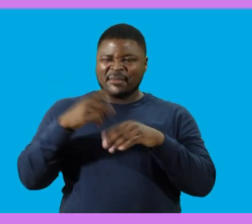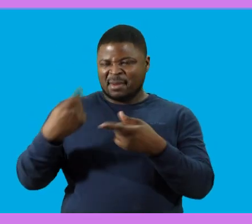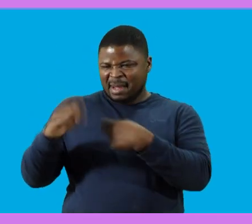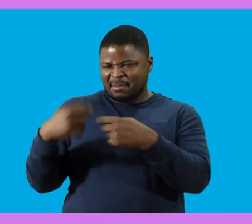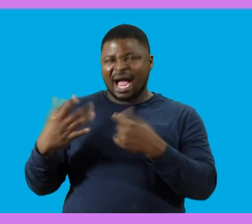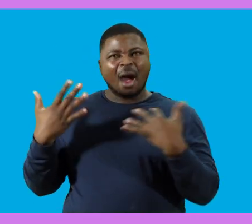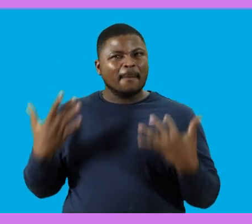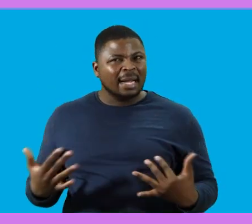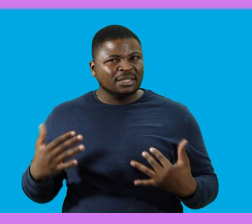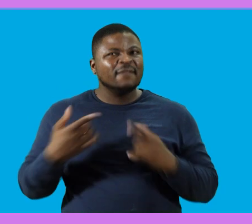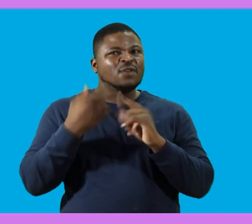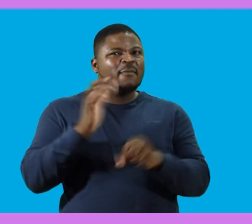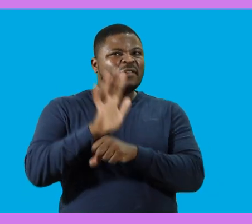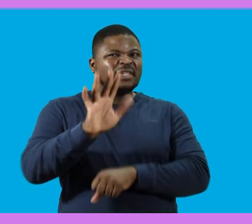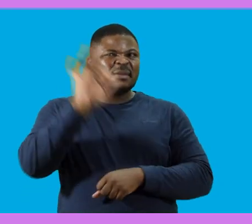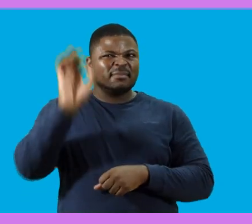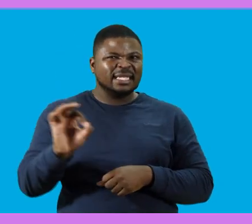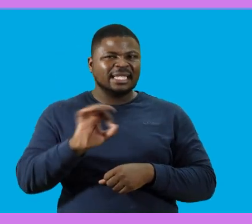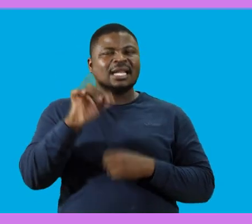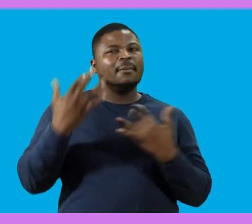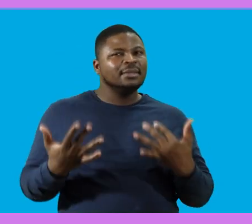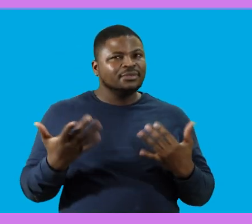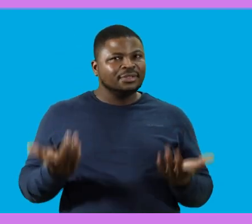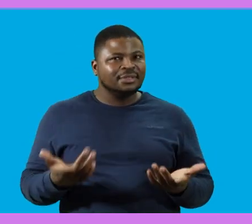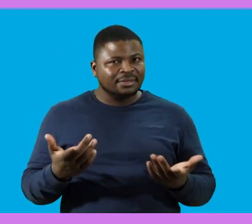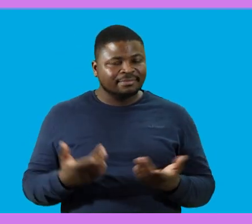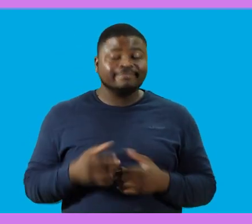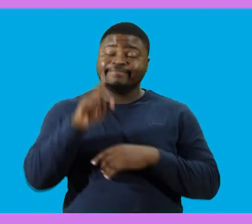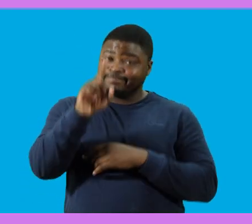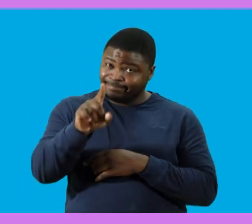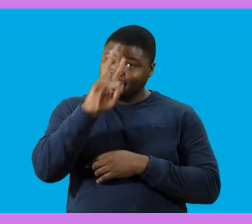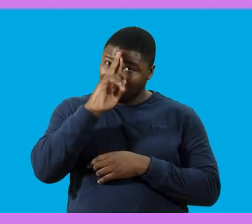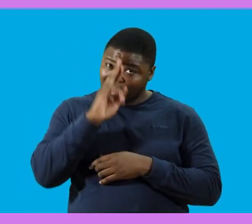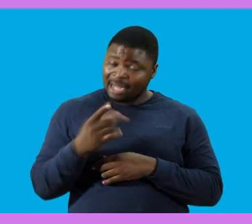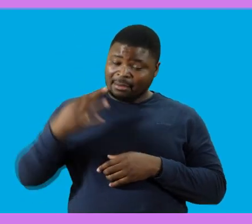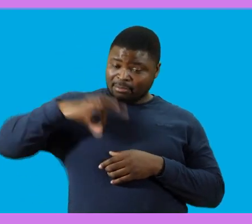she spending on airtime? So she is earning